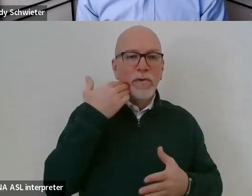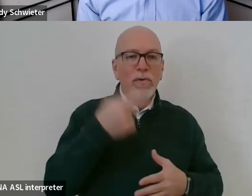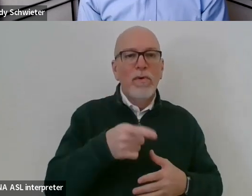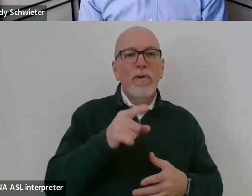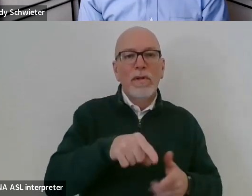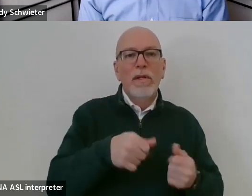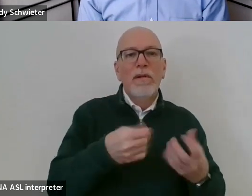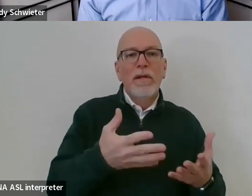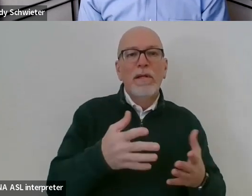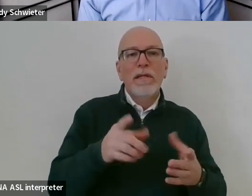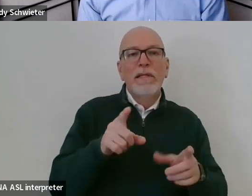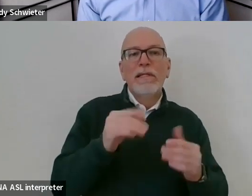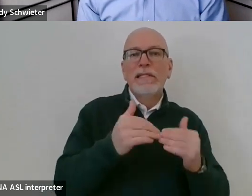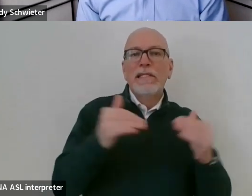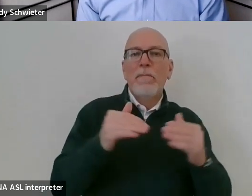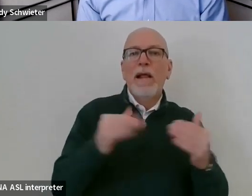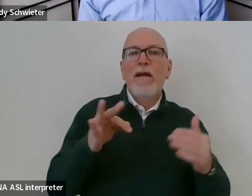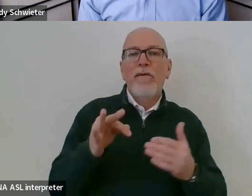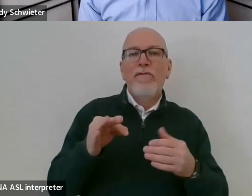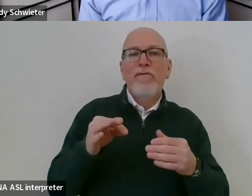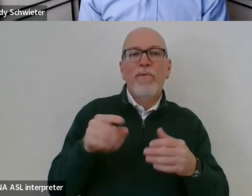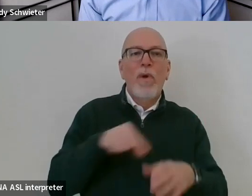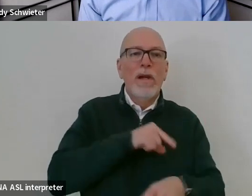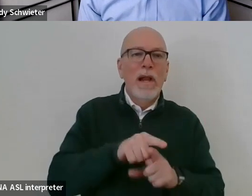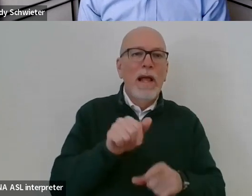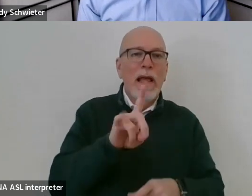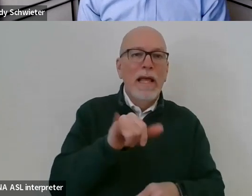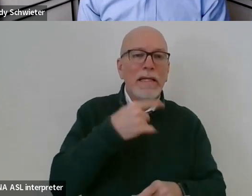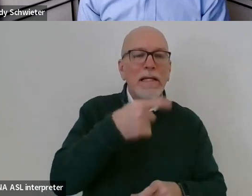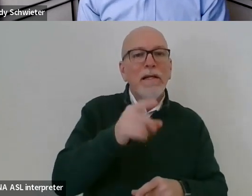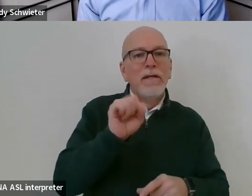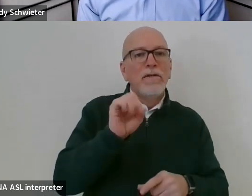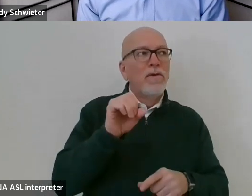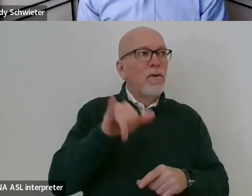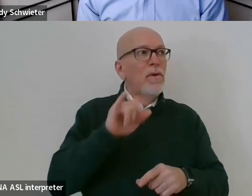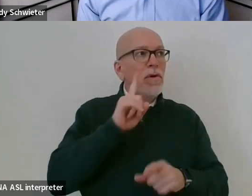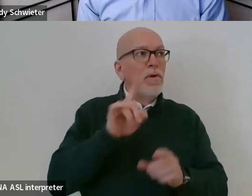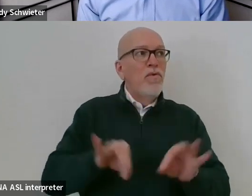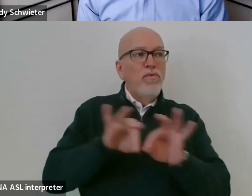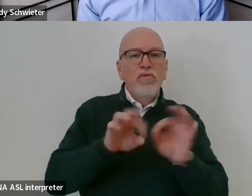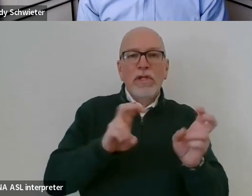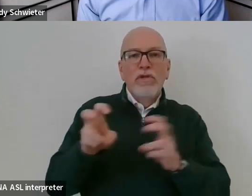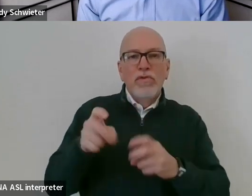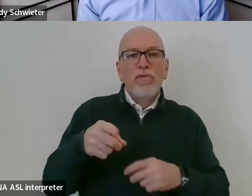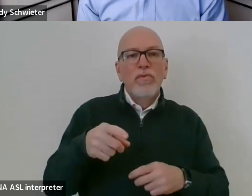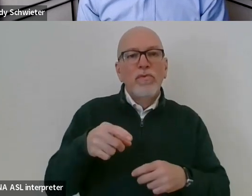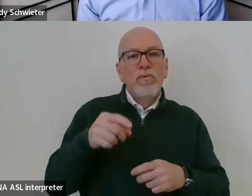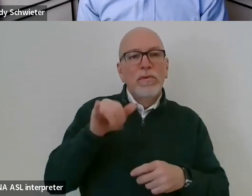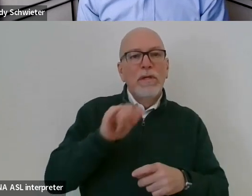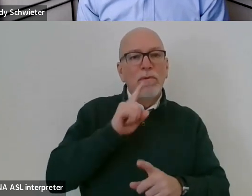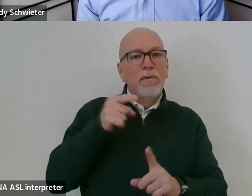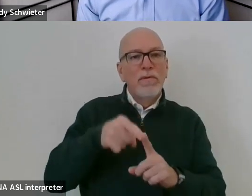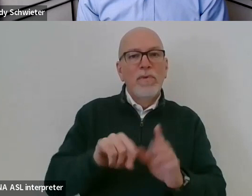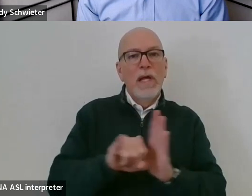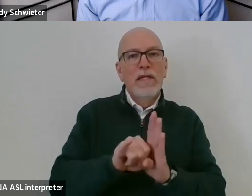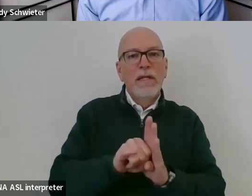provide the same level of quality as Andy was mentioning. So these are crucial issues that go right to the